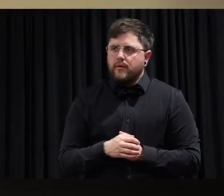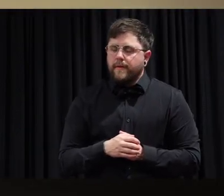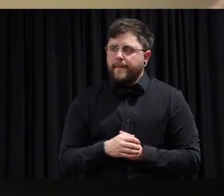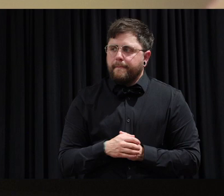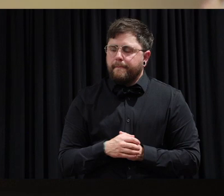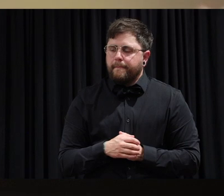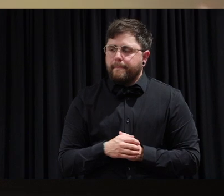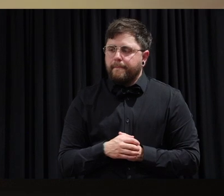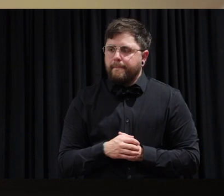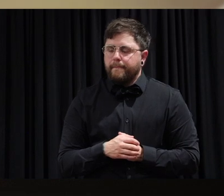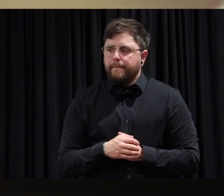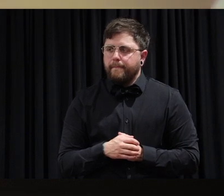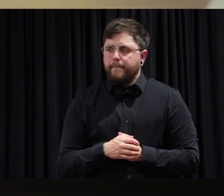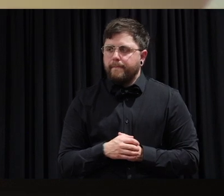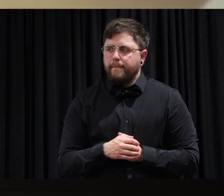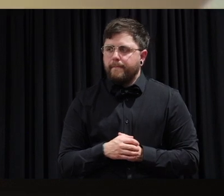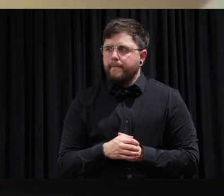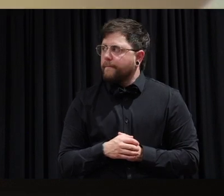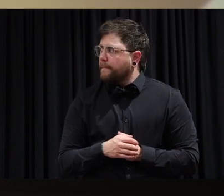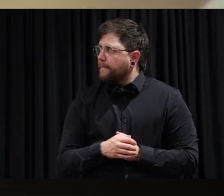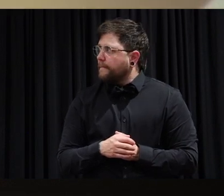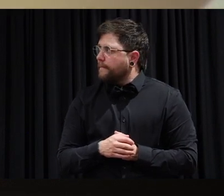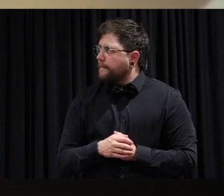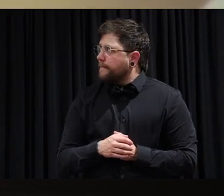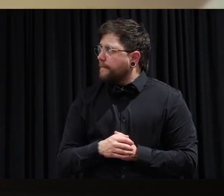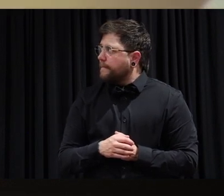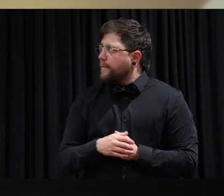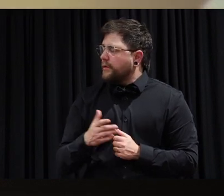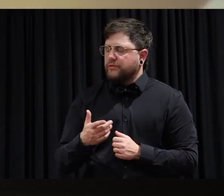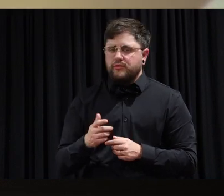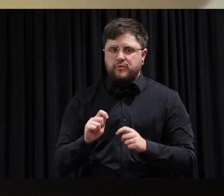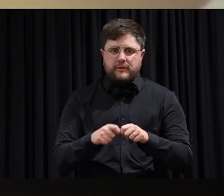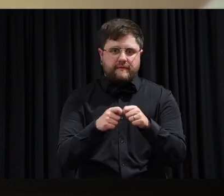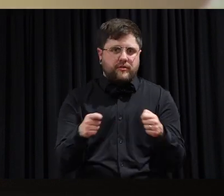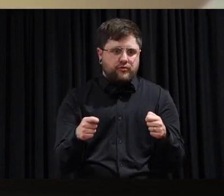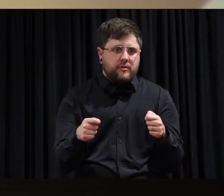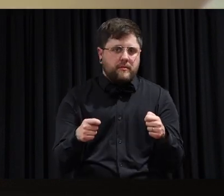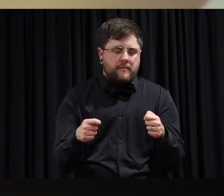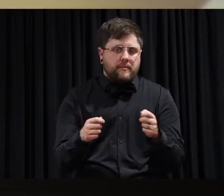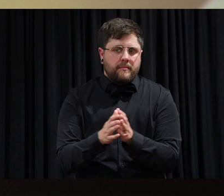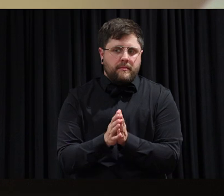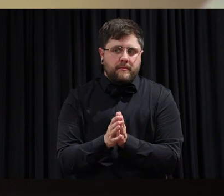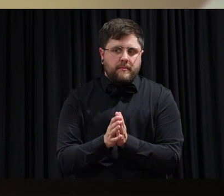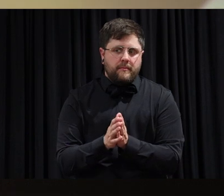Okay, in the light of continuing and finishing up,